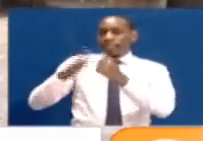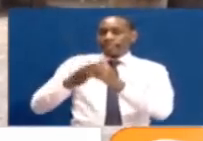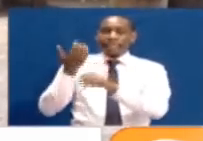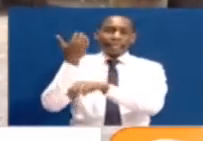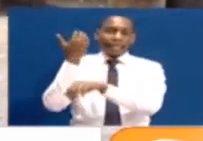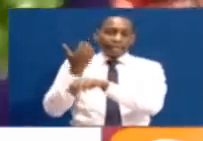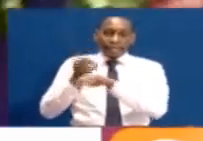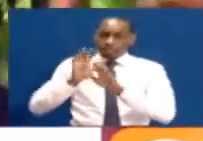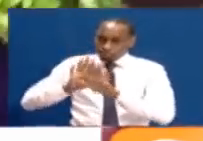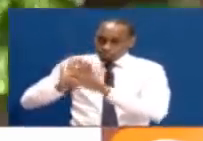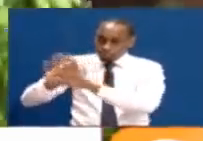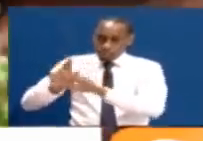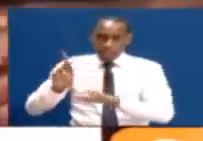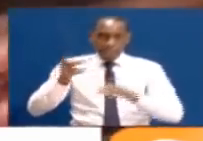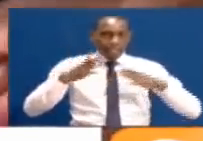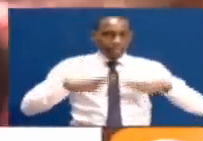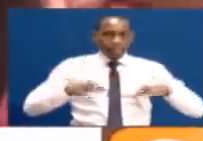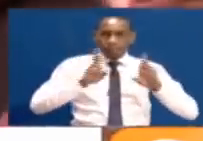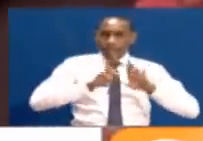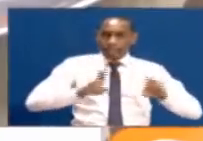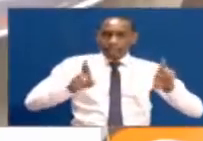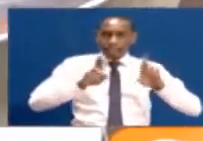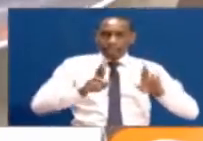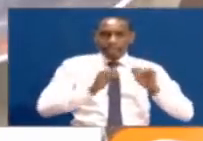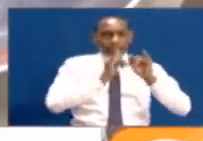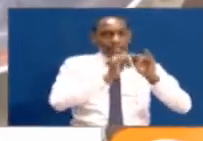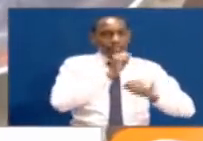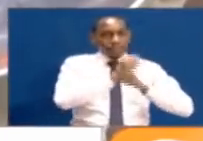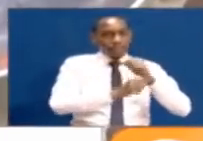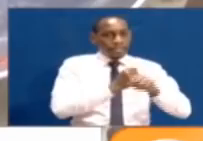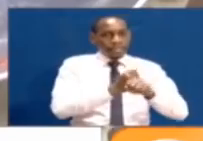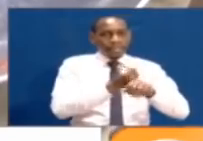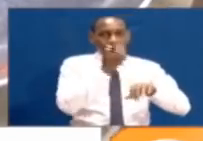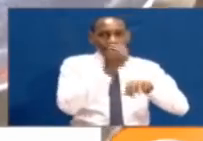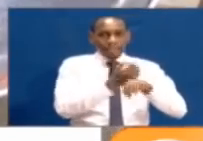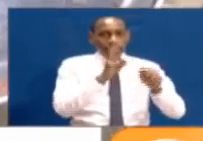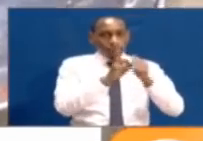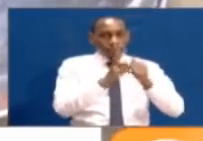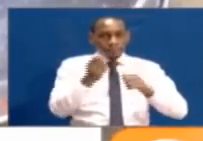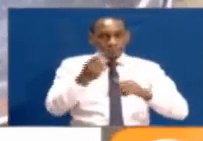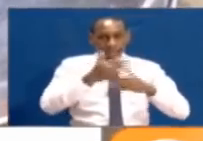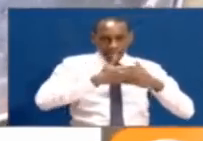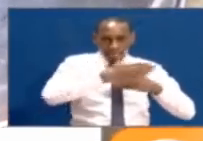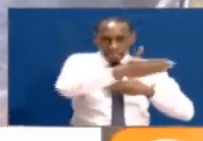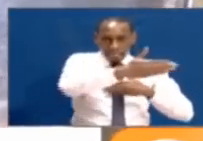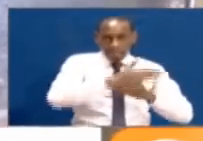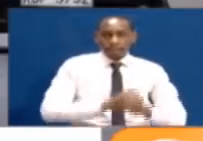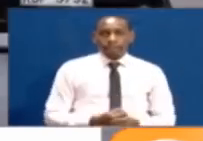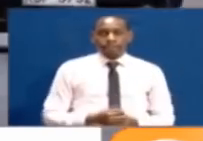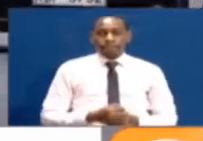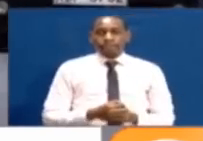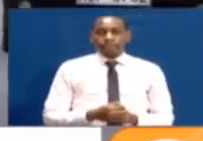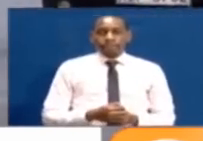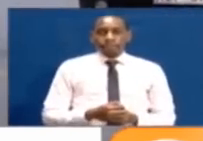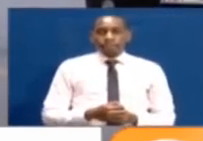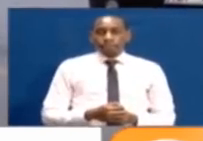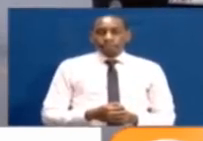behind them, Kenyans are bracing for yet another tight 12 months ahead.